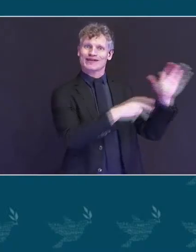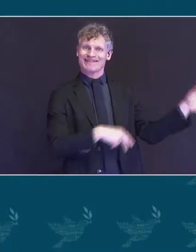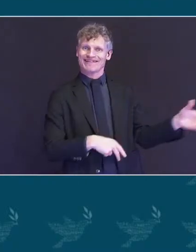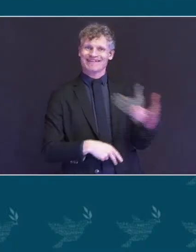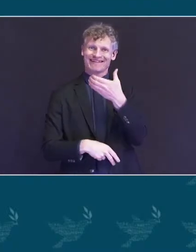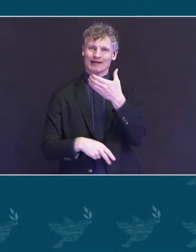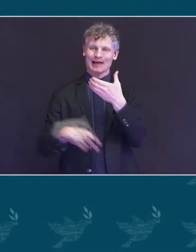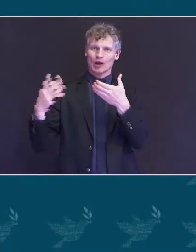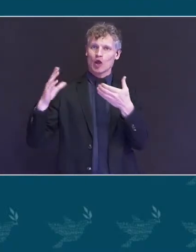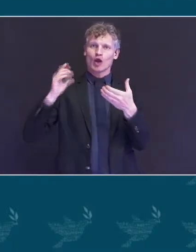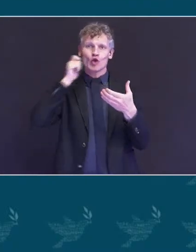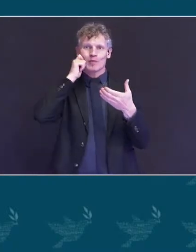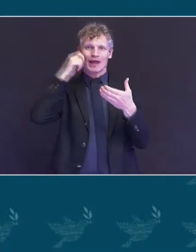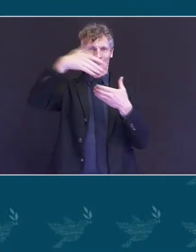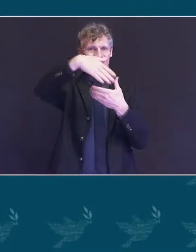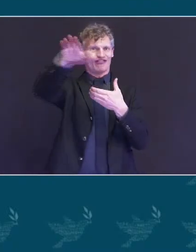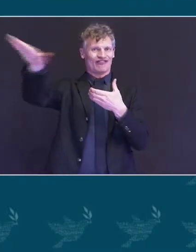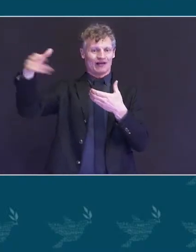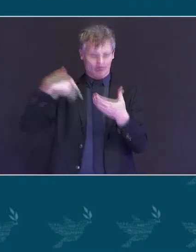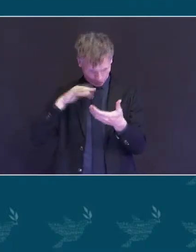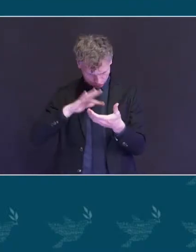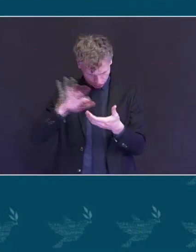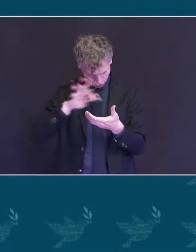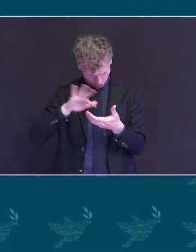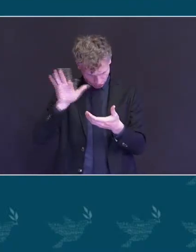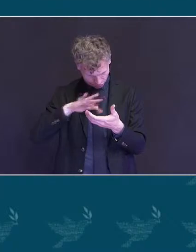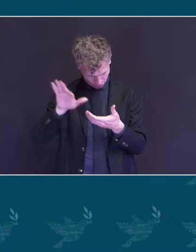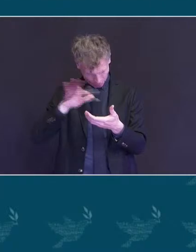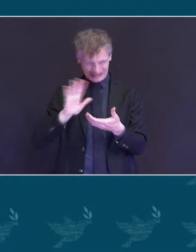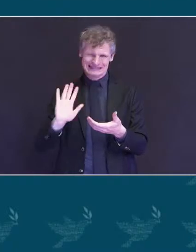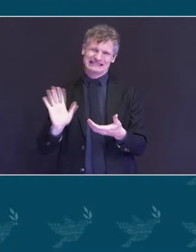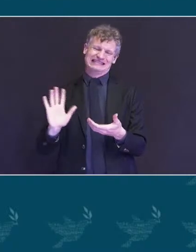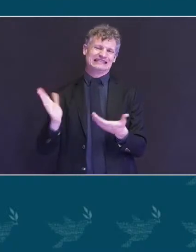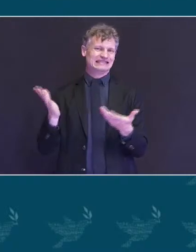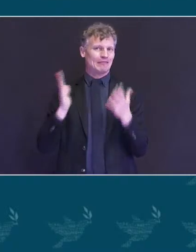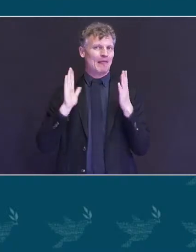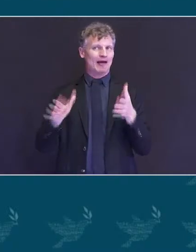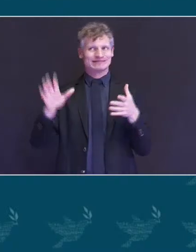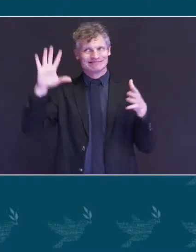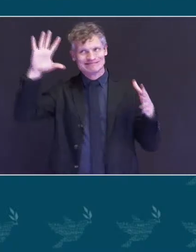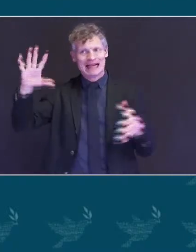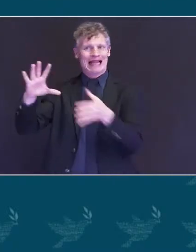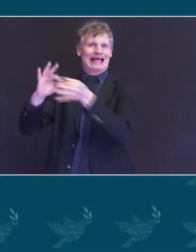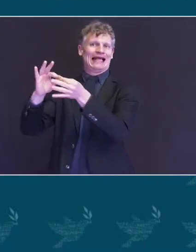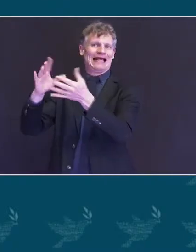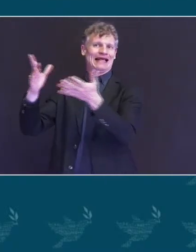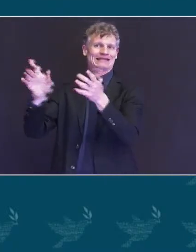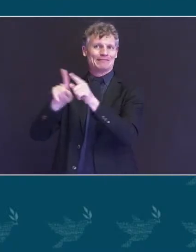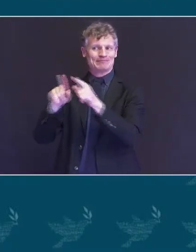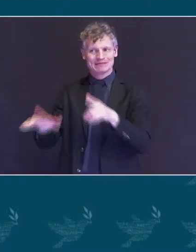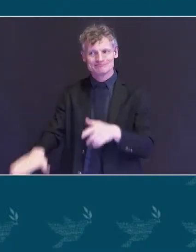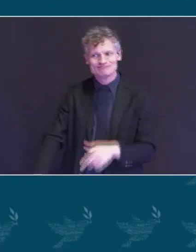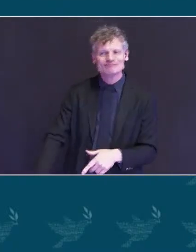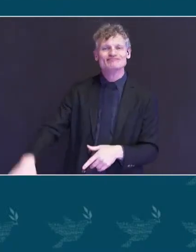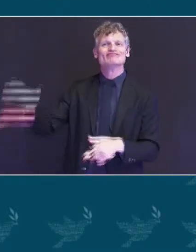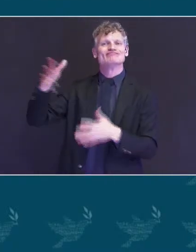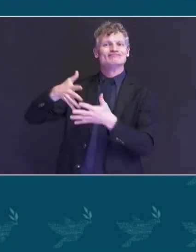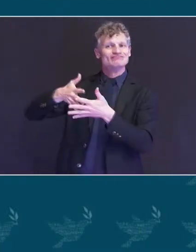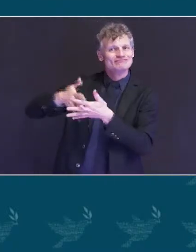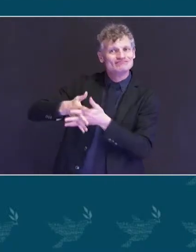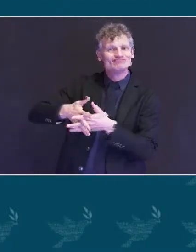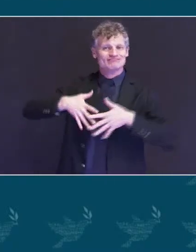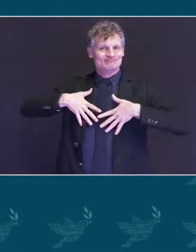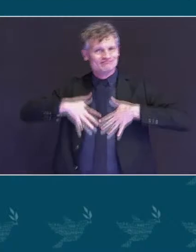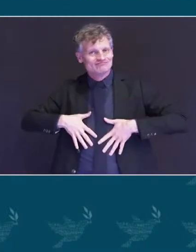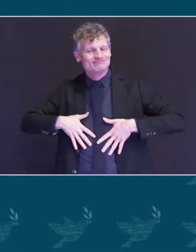then we can really represent the culture into the language technology itself.